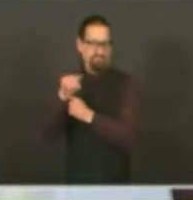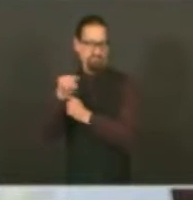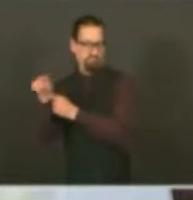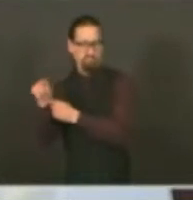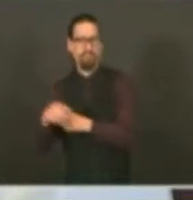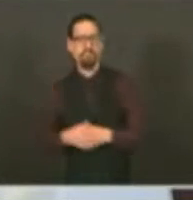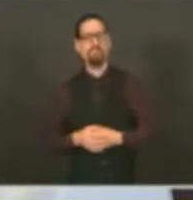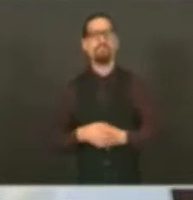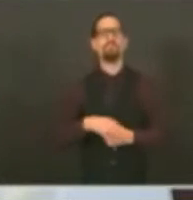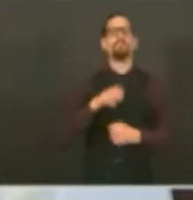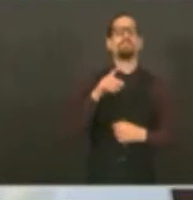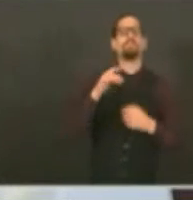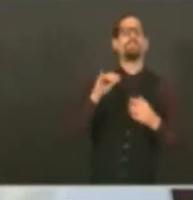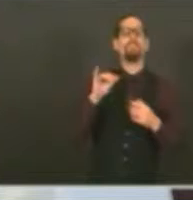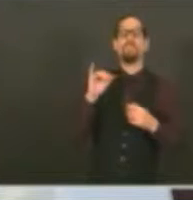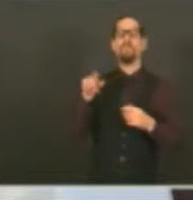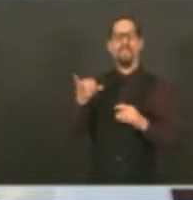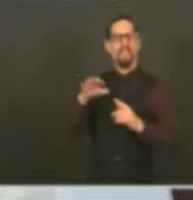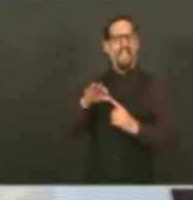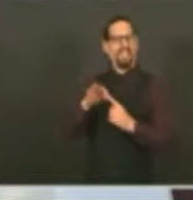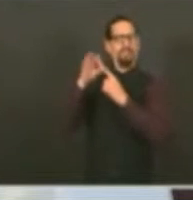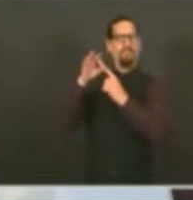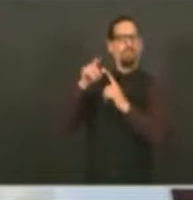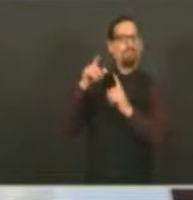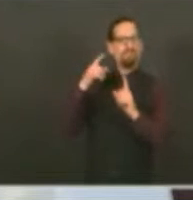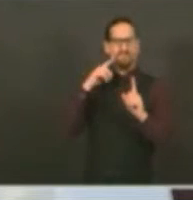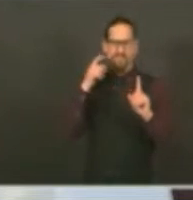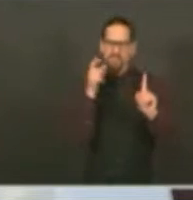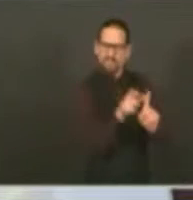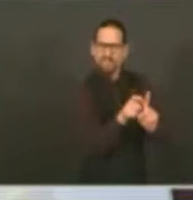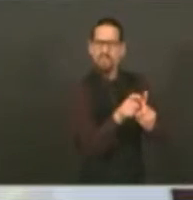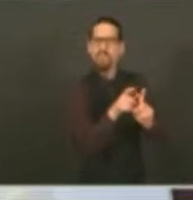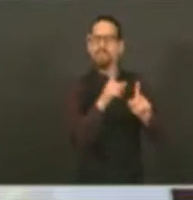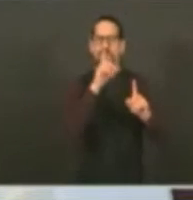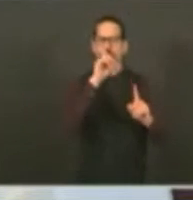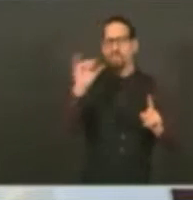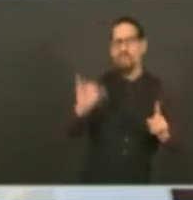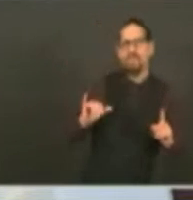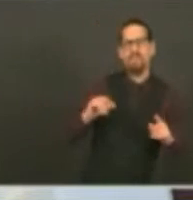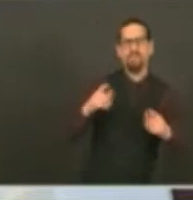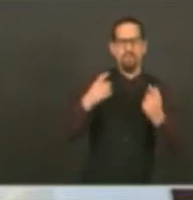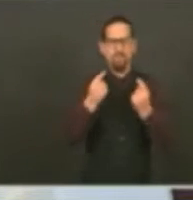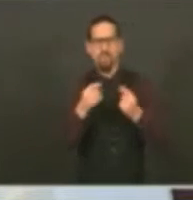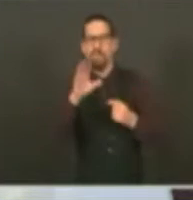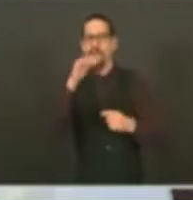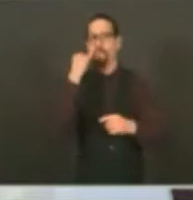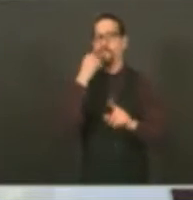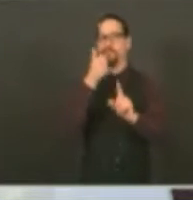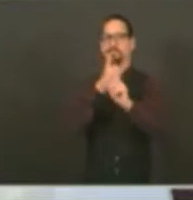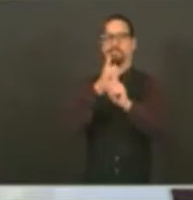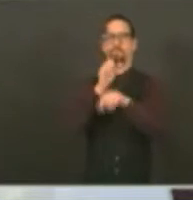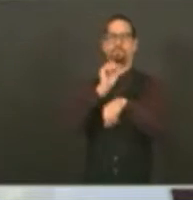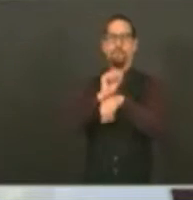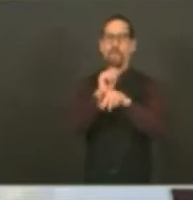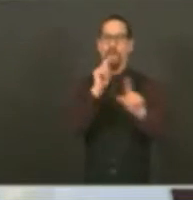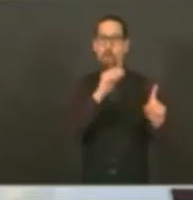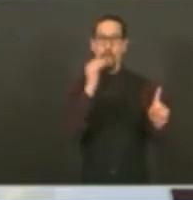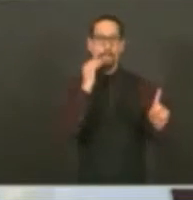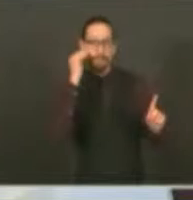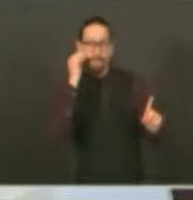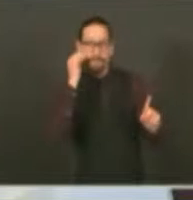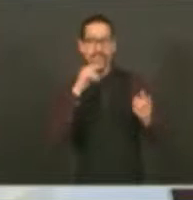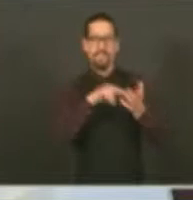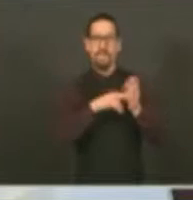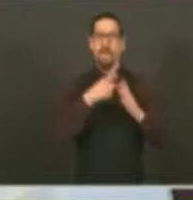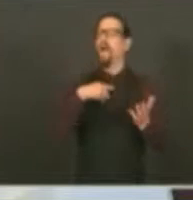Very few. For example, if you are a resident or staff of a nursing home, you should still quarantine for 14